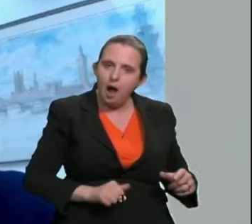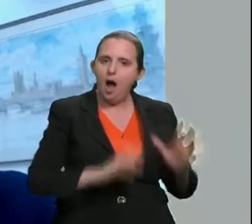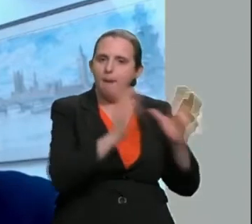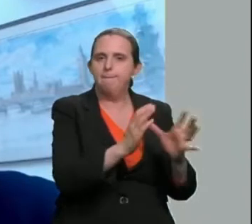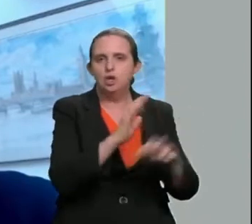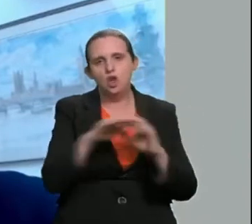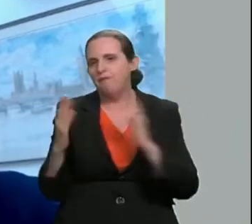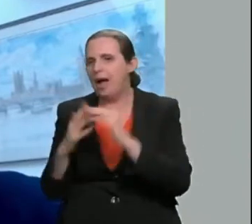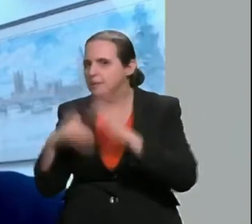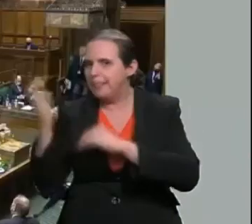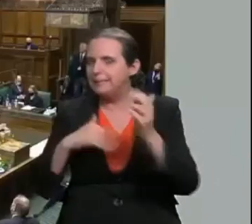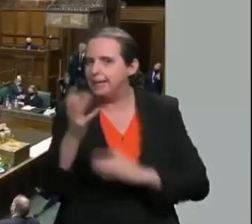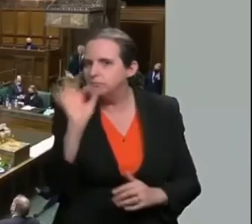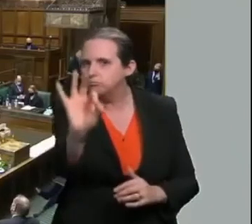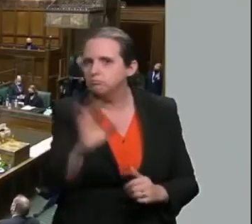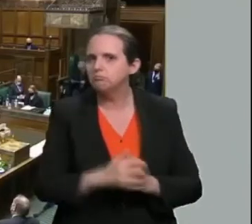reviewed?